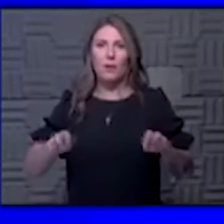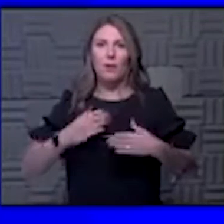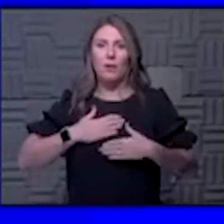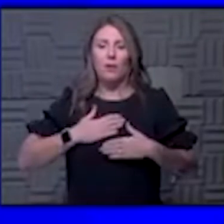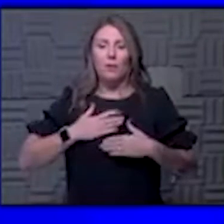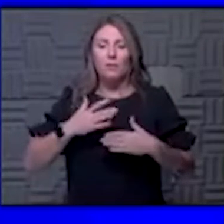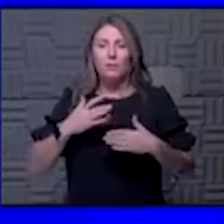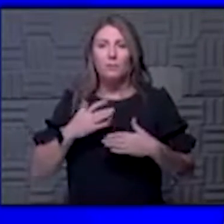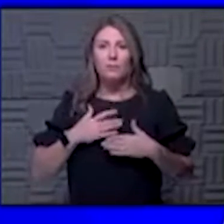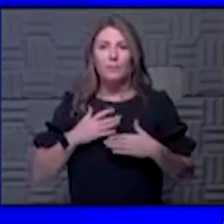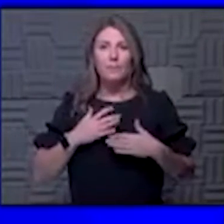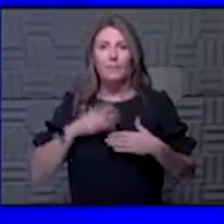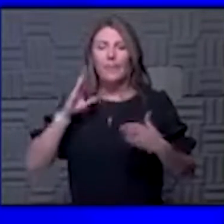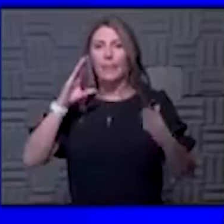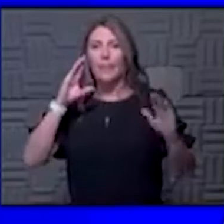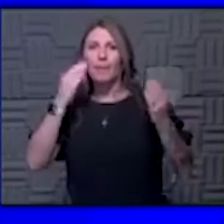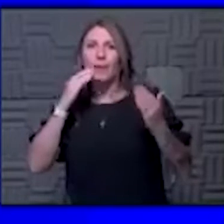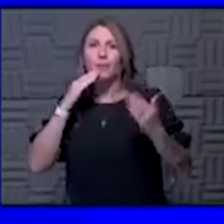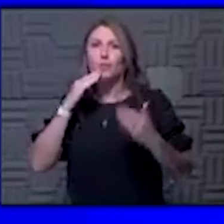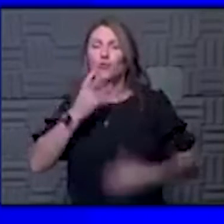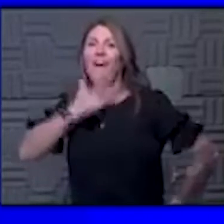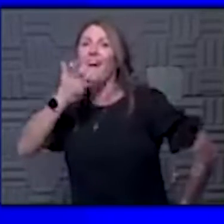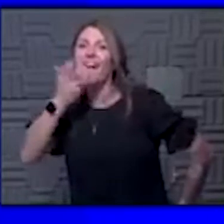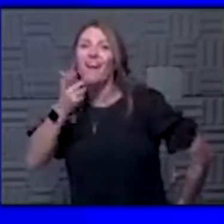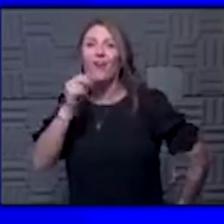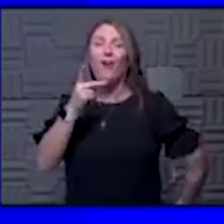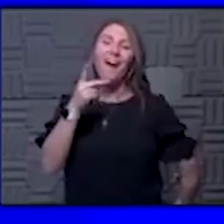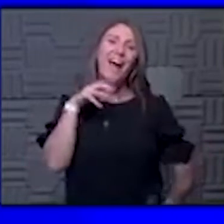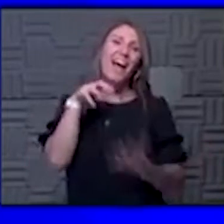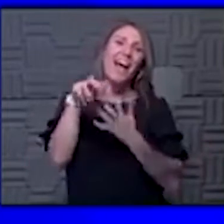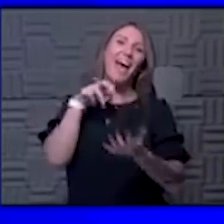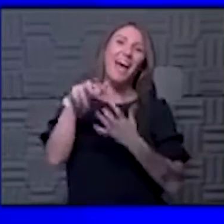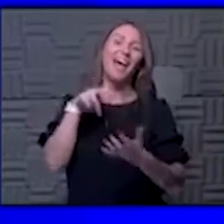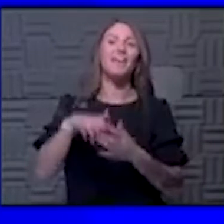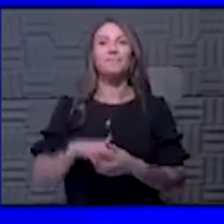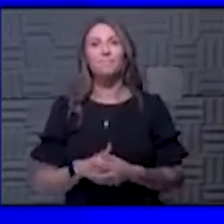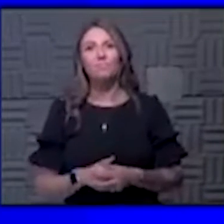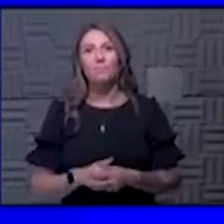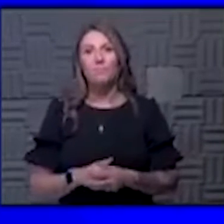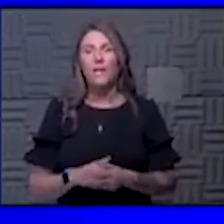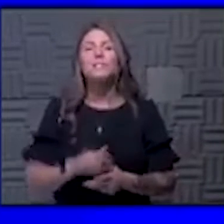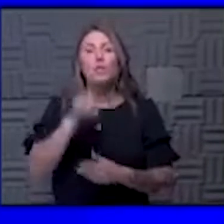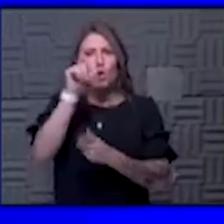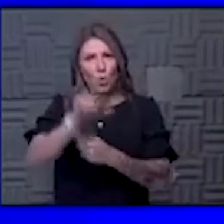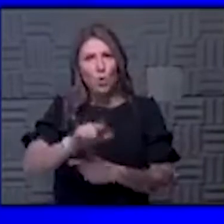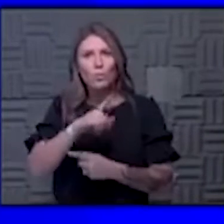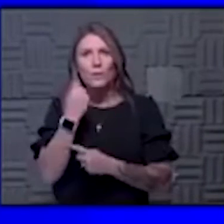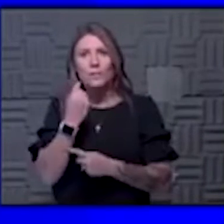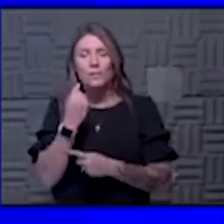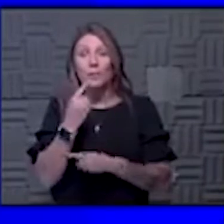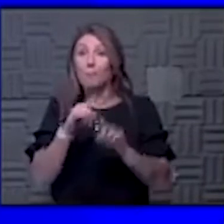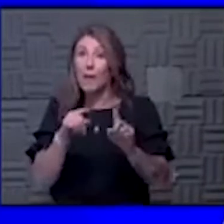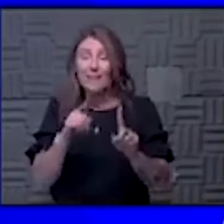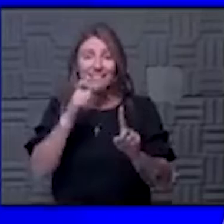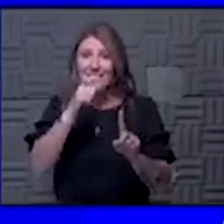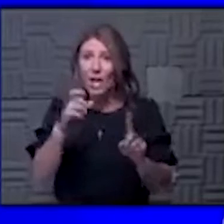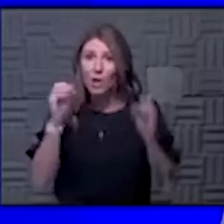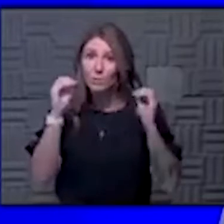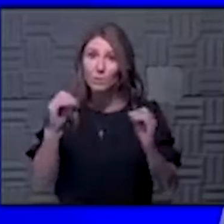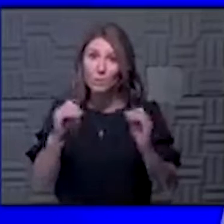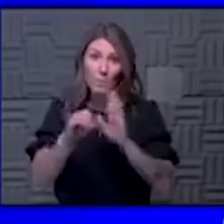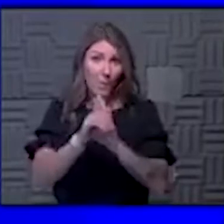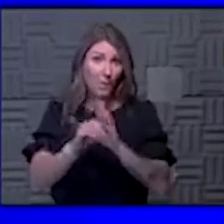to yelling or laughing or doing any other exertion, again, I think it's lower risk. It's not no risk, however.